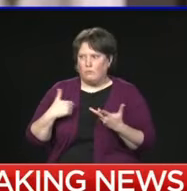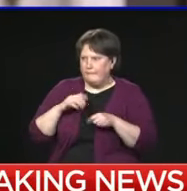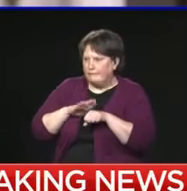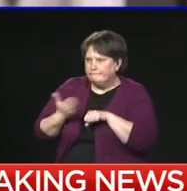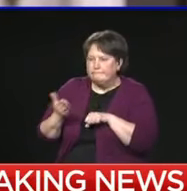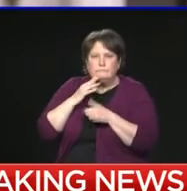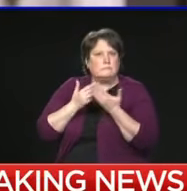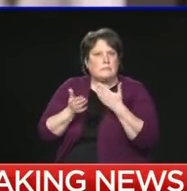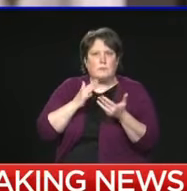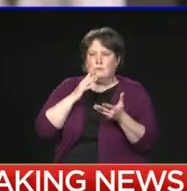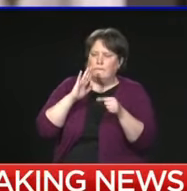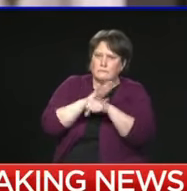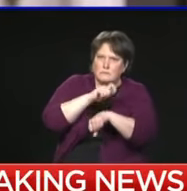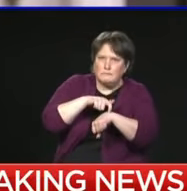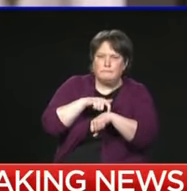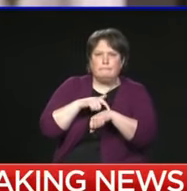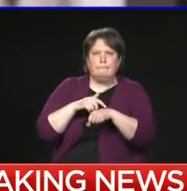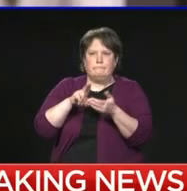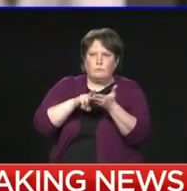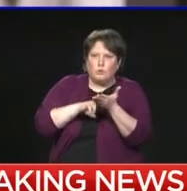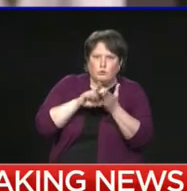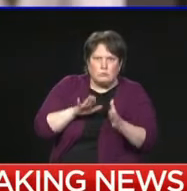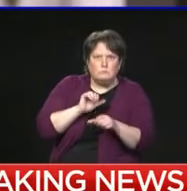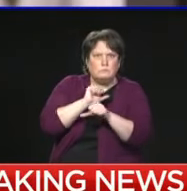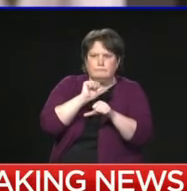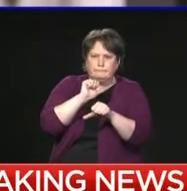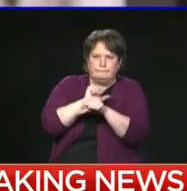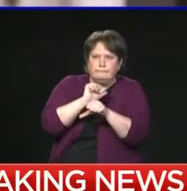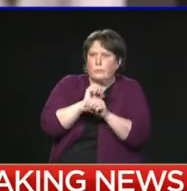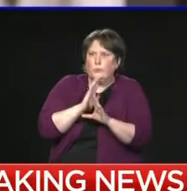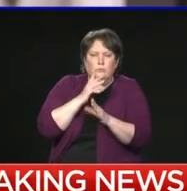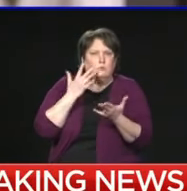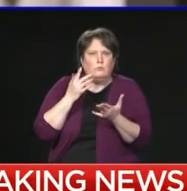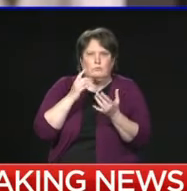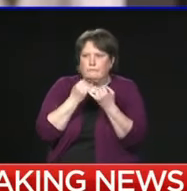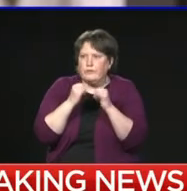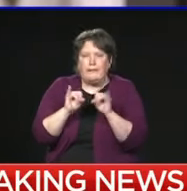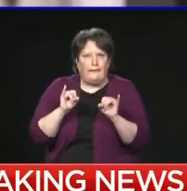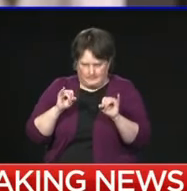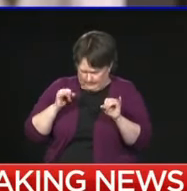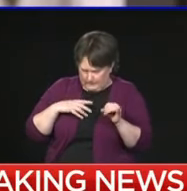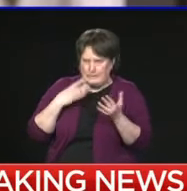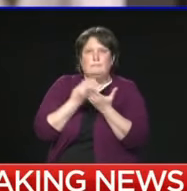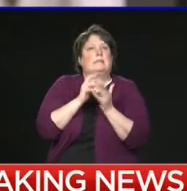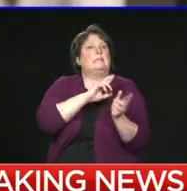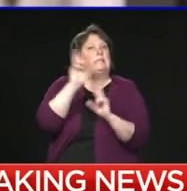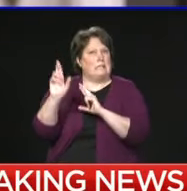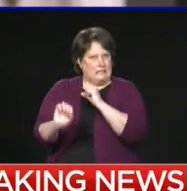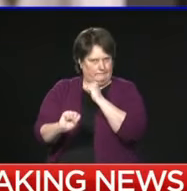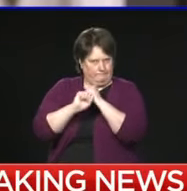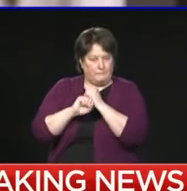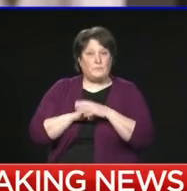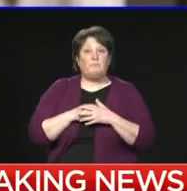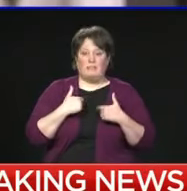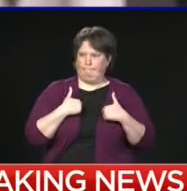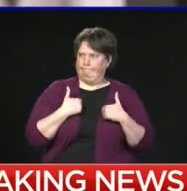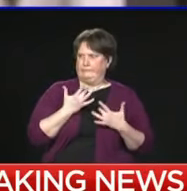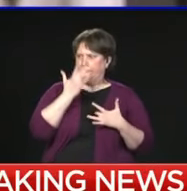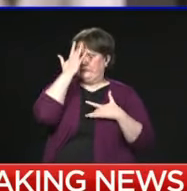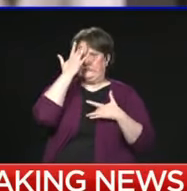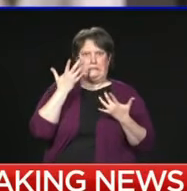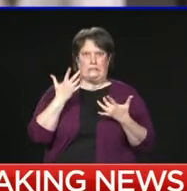you're full-time, contract, or self-employed, this new benefit will be there for you. If you're sick or quarantined,